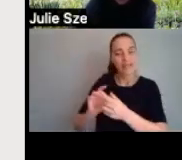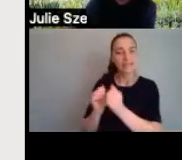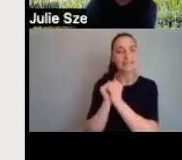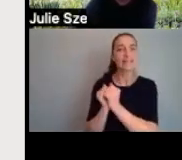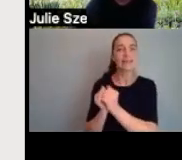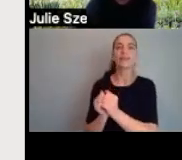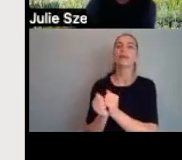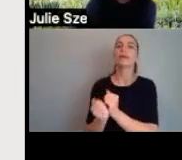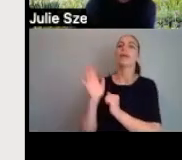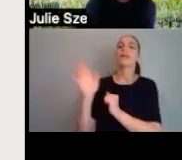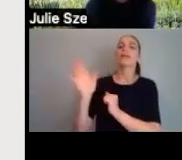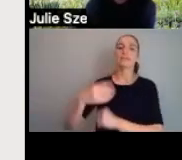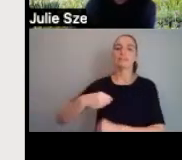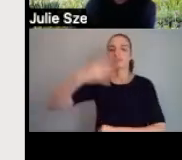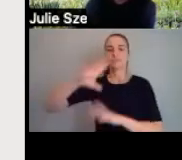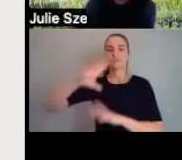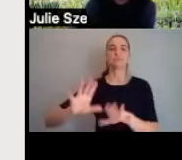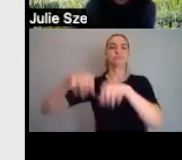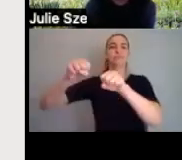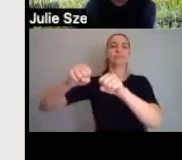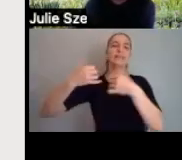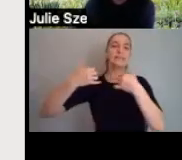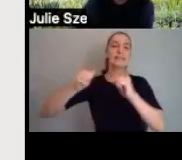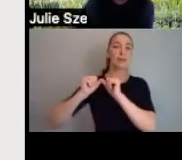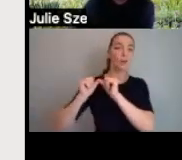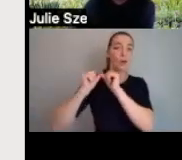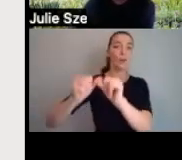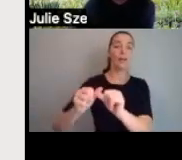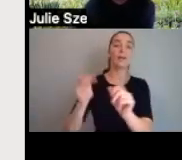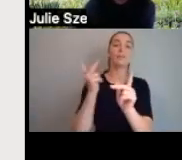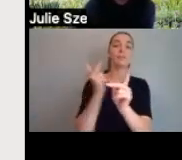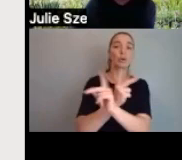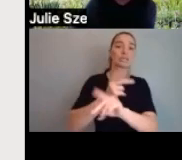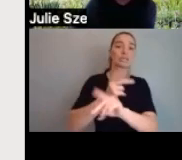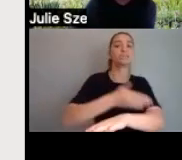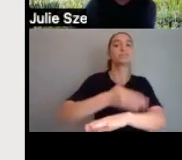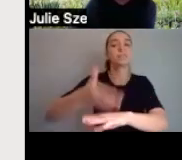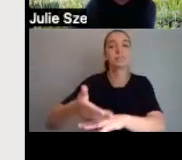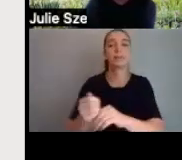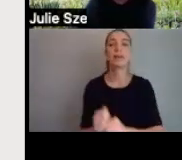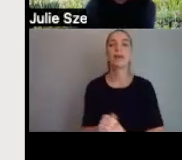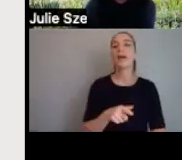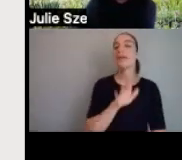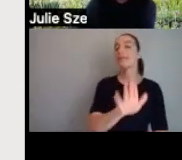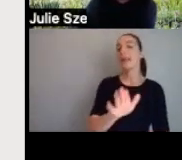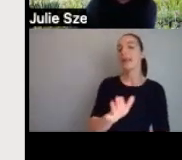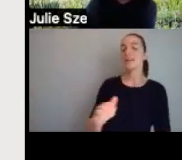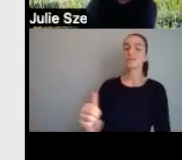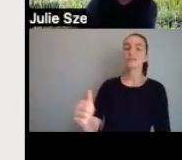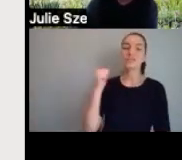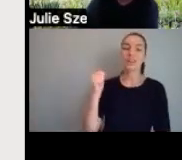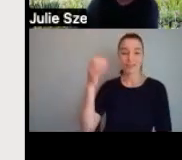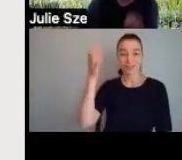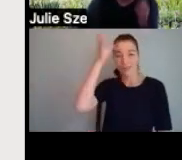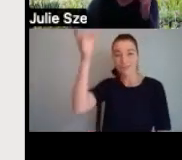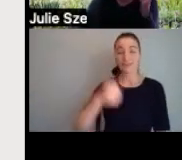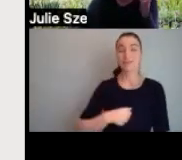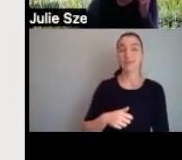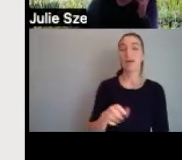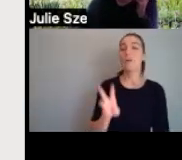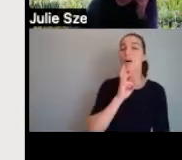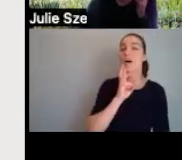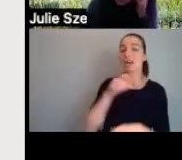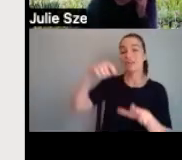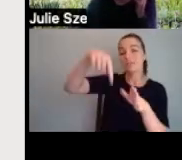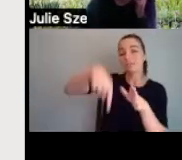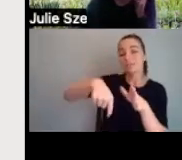racial inequalities. They reject, um, issues like air, water pollution, pesticides, toxicity, siding, drought as separate from each